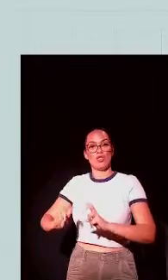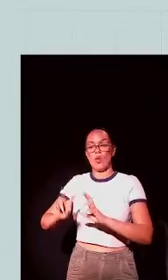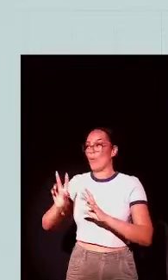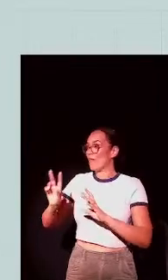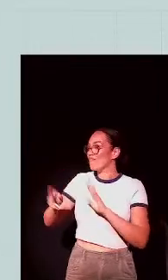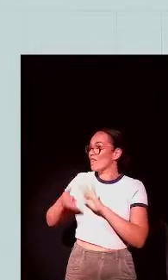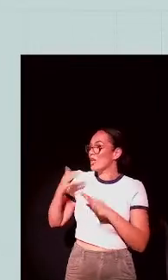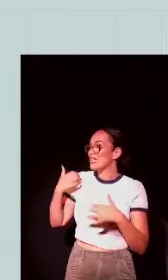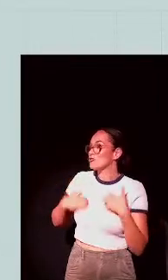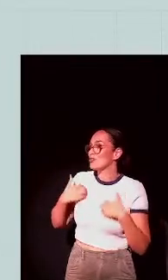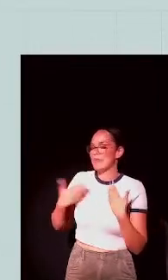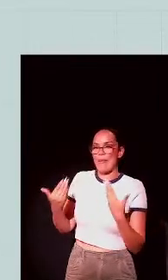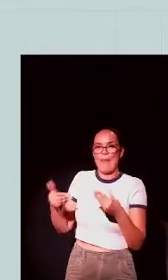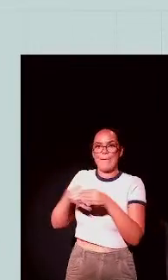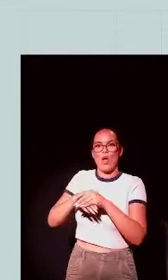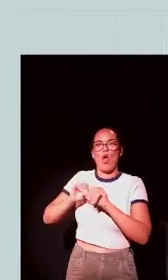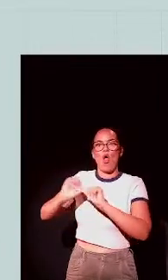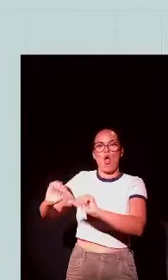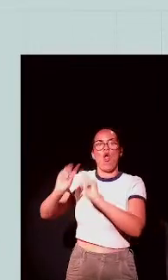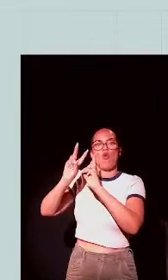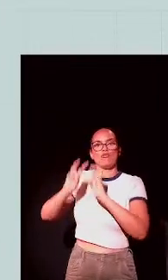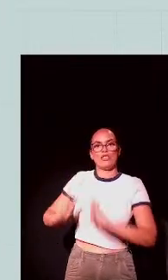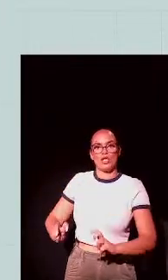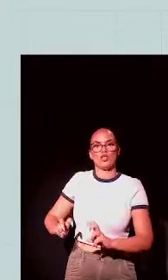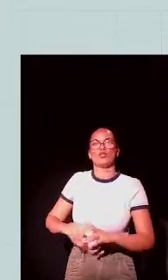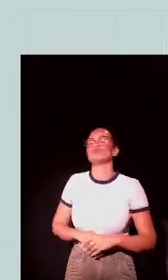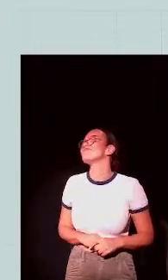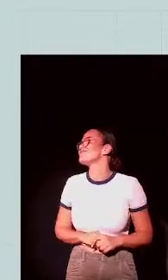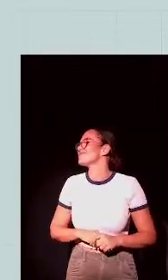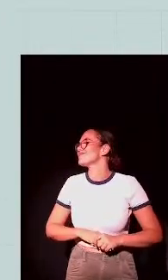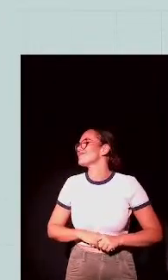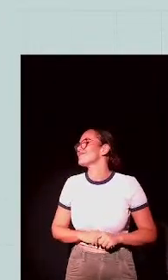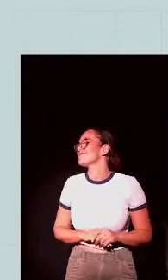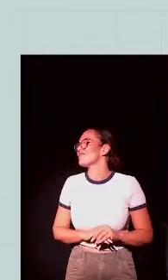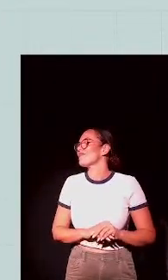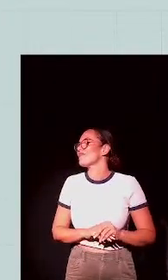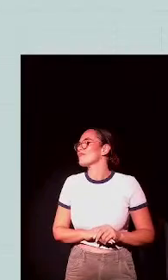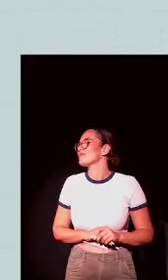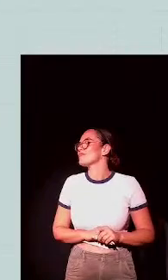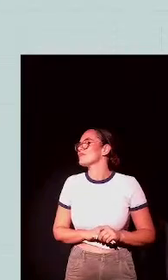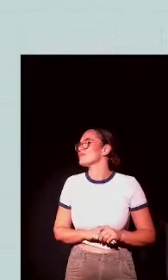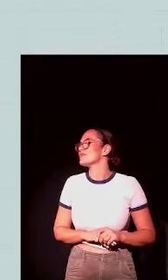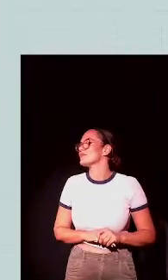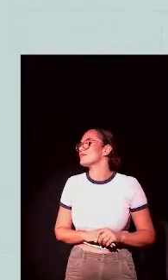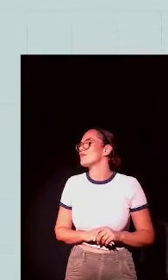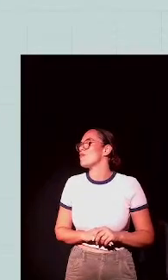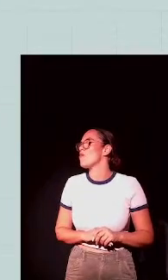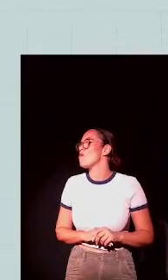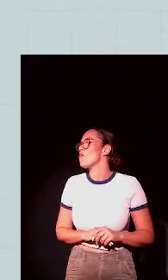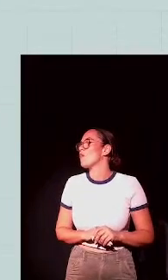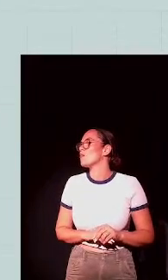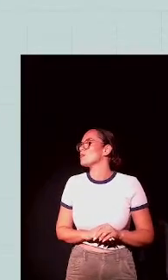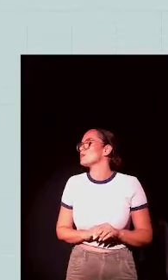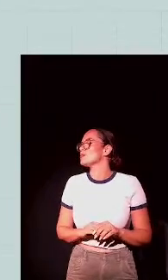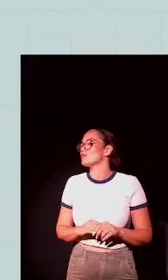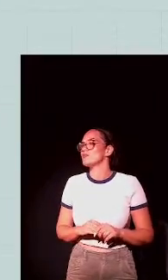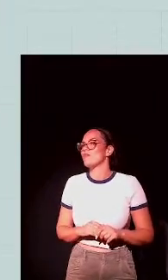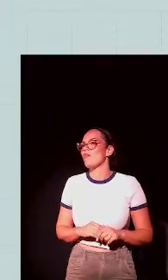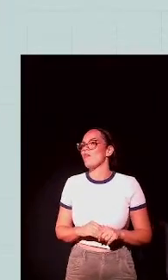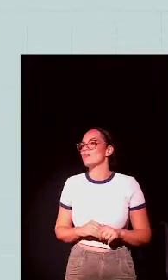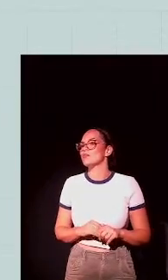take part. If you're online, there's the QR code. I don't know if you actually get that, but we'll see. And